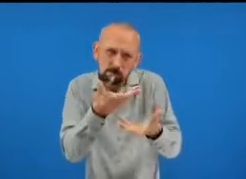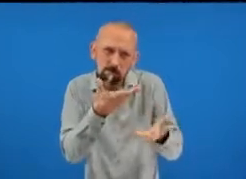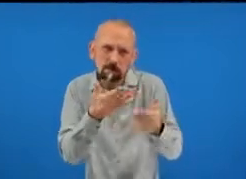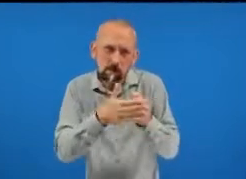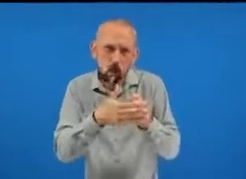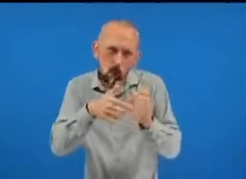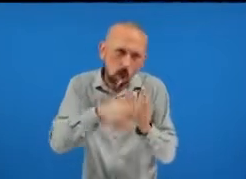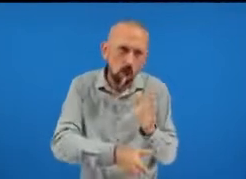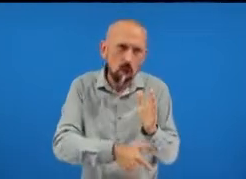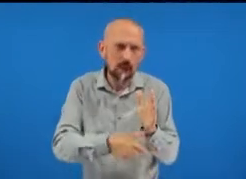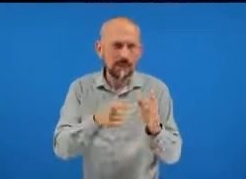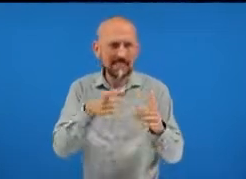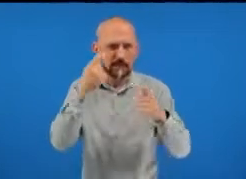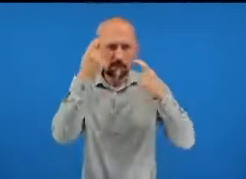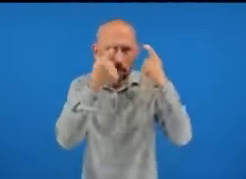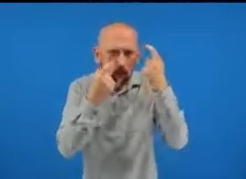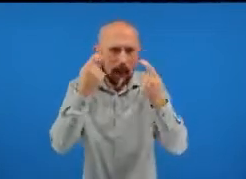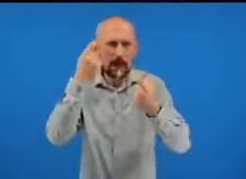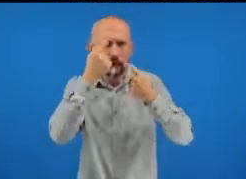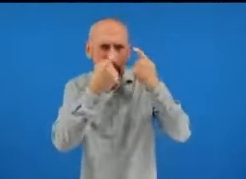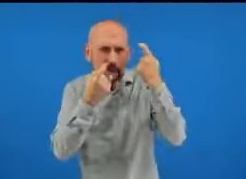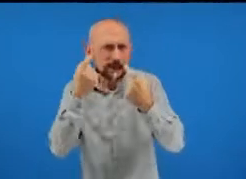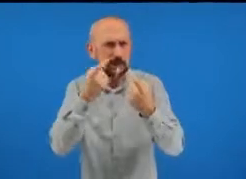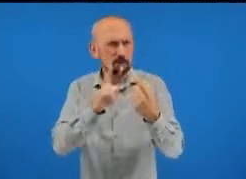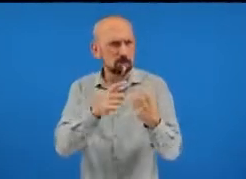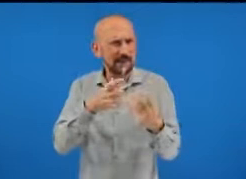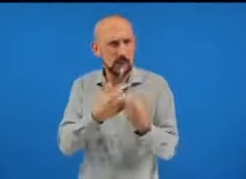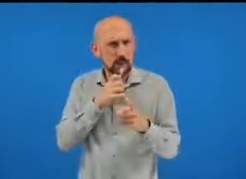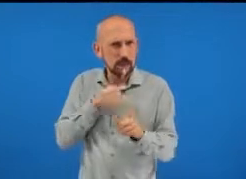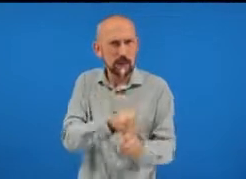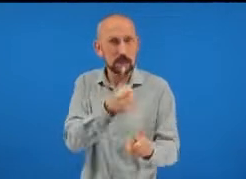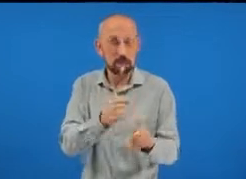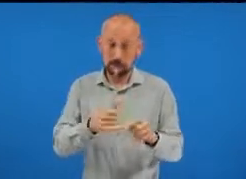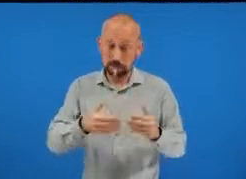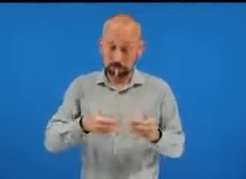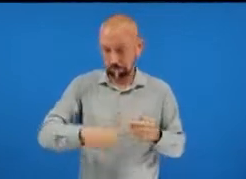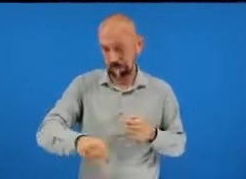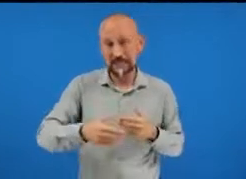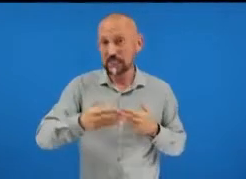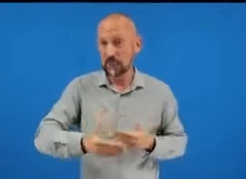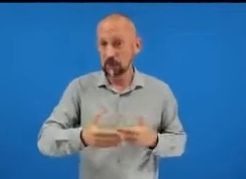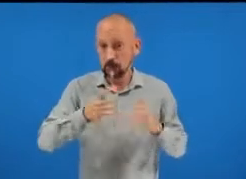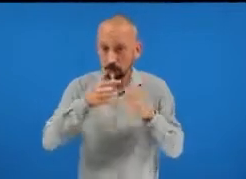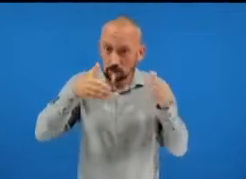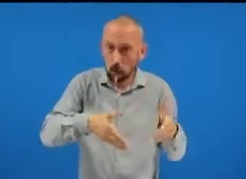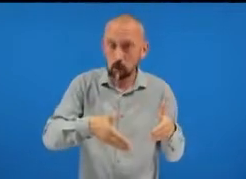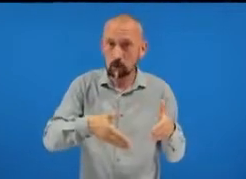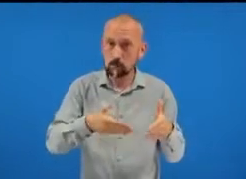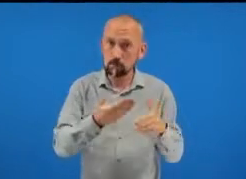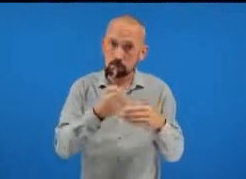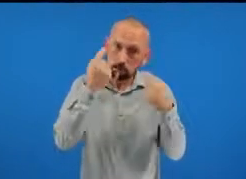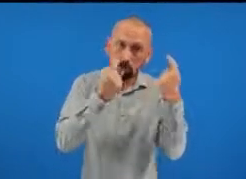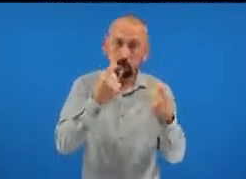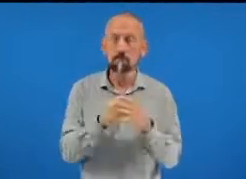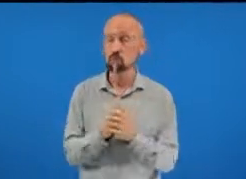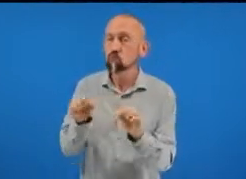that dwelling plays on this would be helpful to think about for the rest of our session? We could focus on that for our session. Yeah, actually, I do think